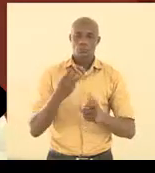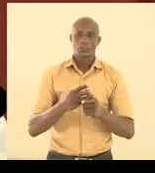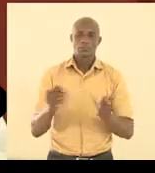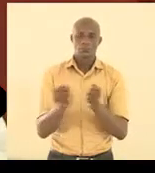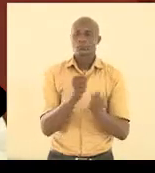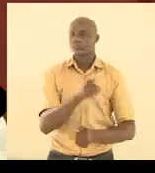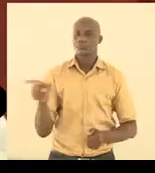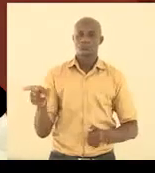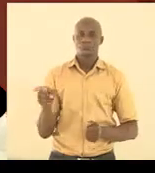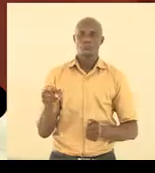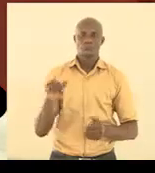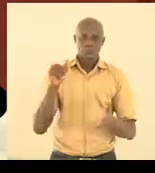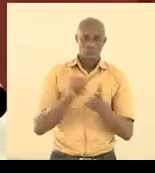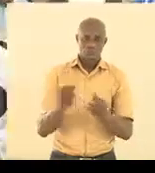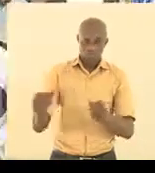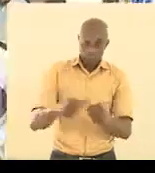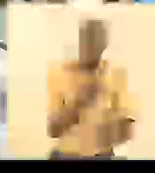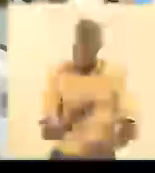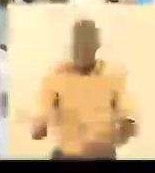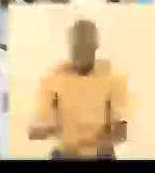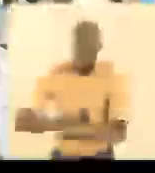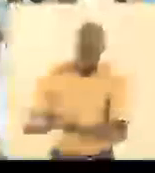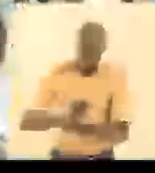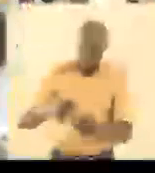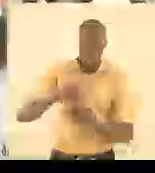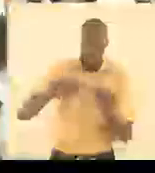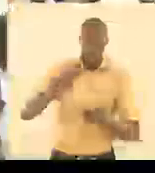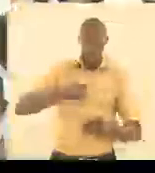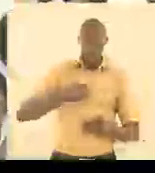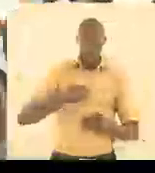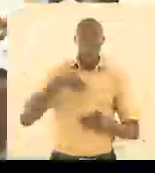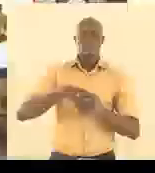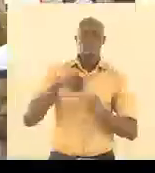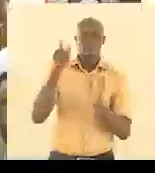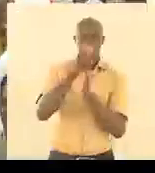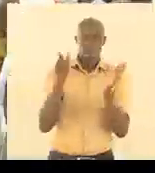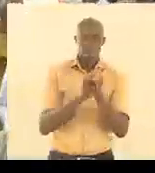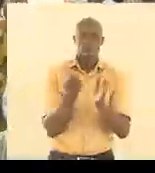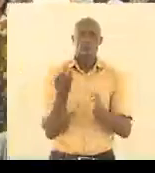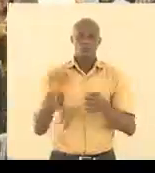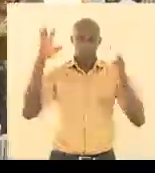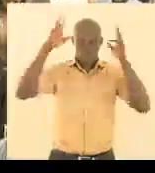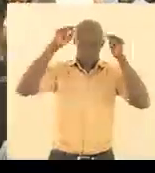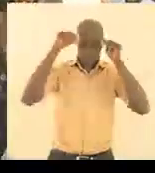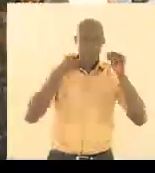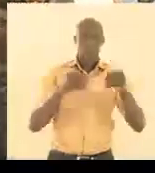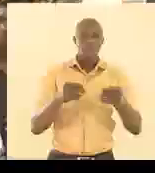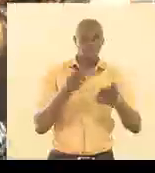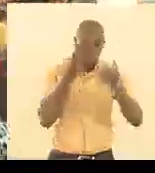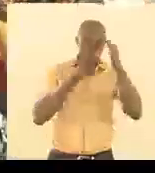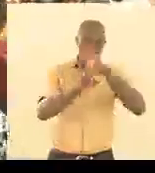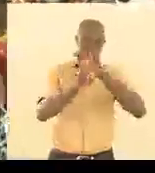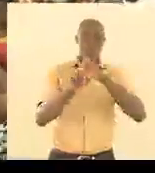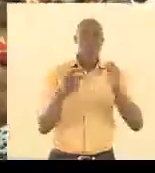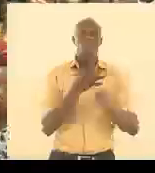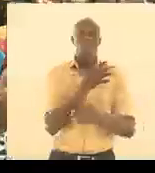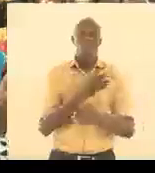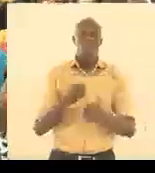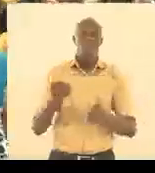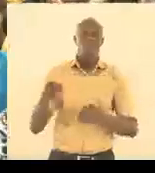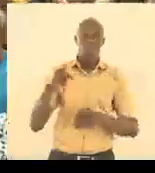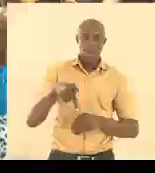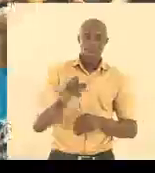with you, that everything written about me in the law of Moses and in the prophets and in the Psalms must be